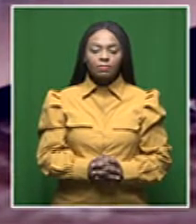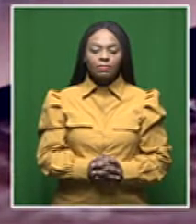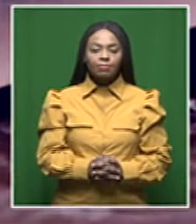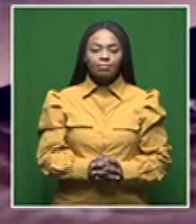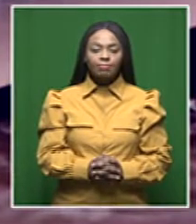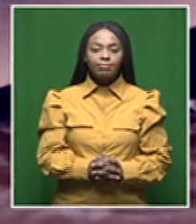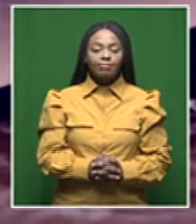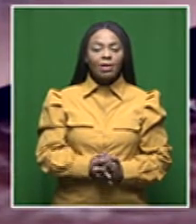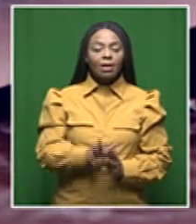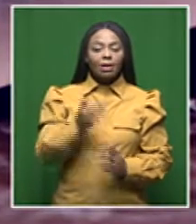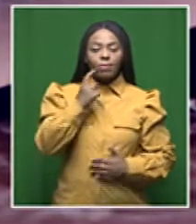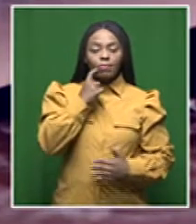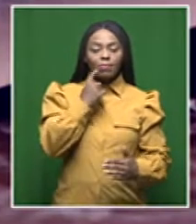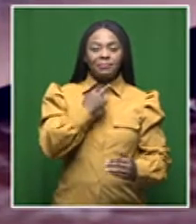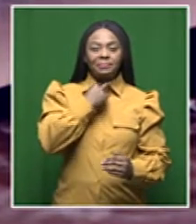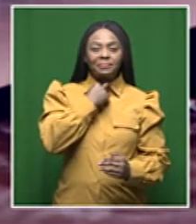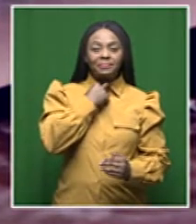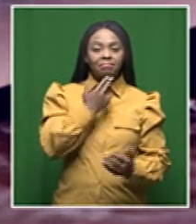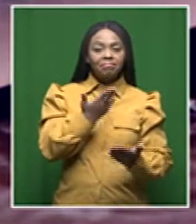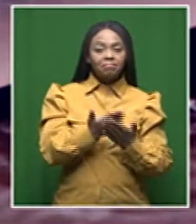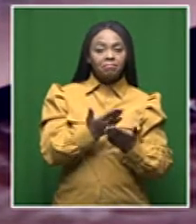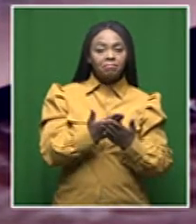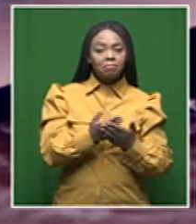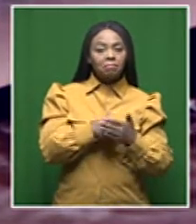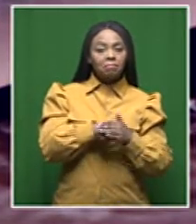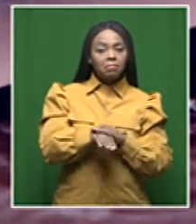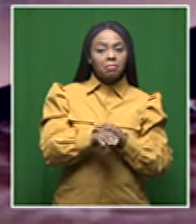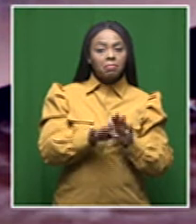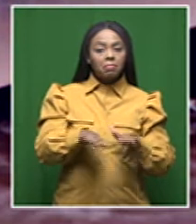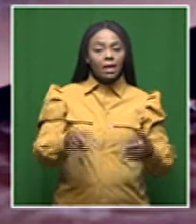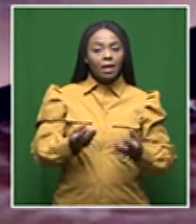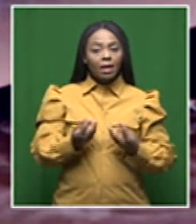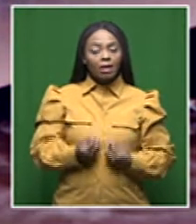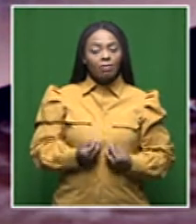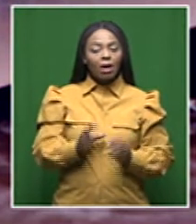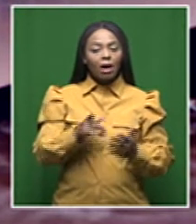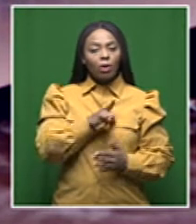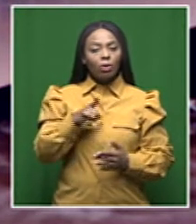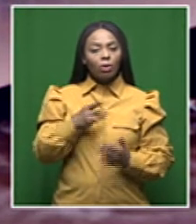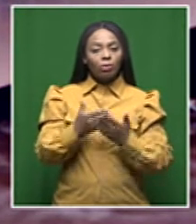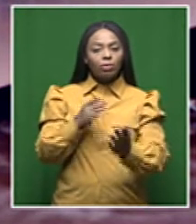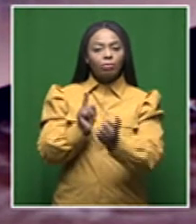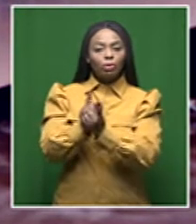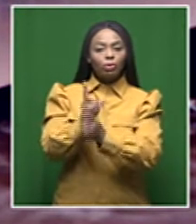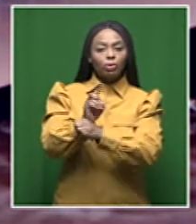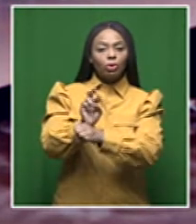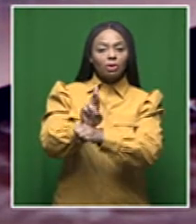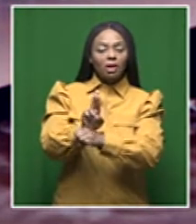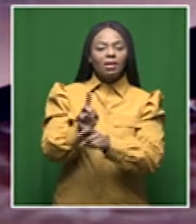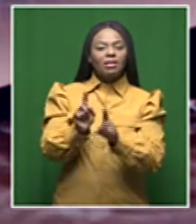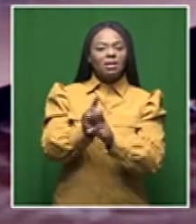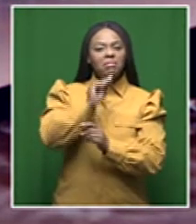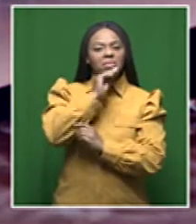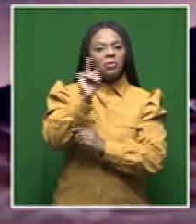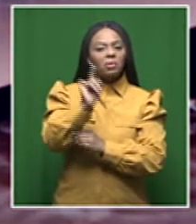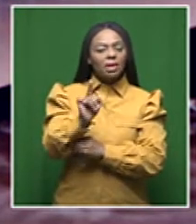What does infertility mean? Can I ever have children? How long should we wait or try before we go see a doctor? And what is meant and what